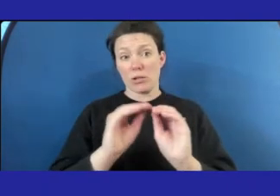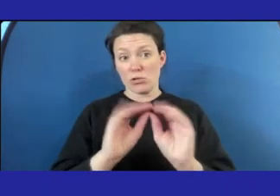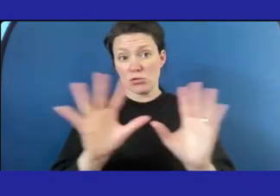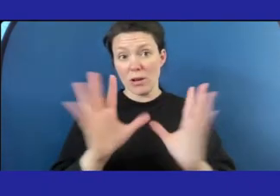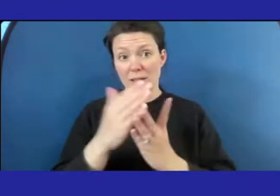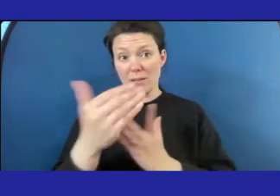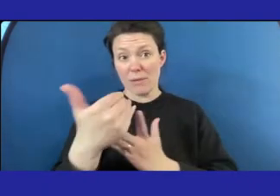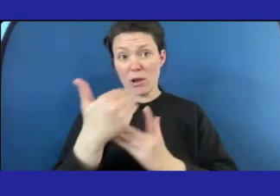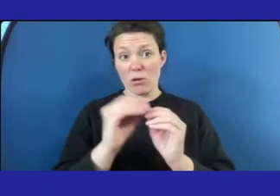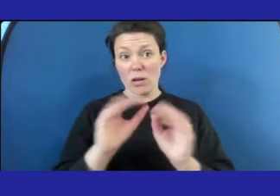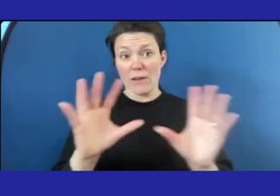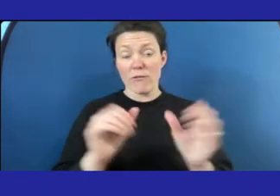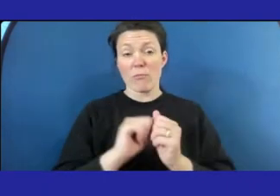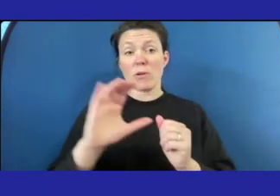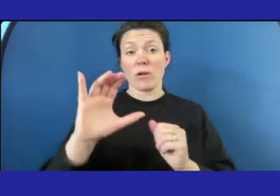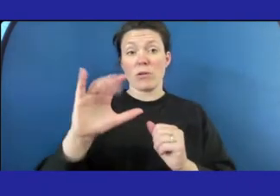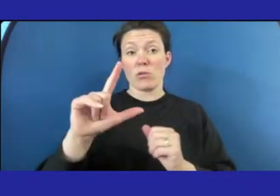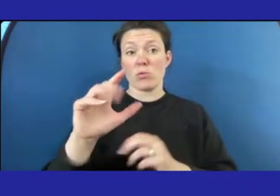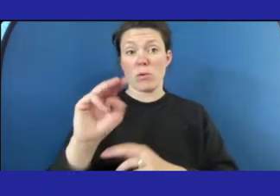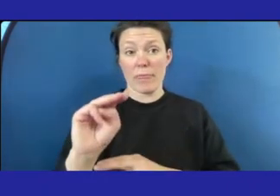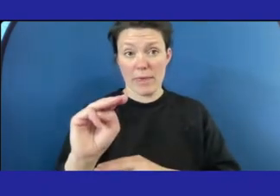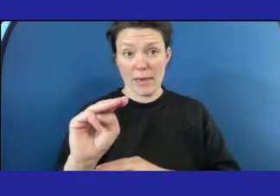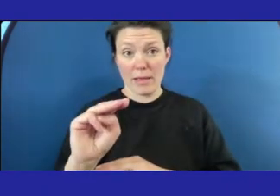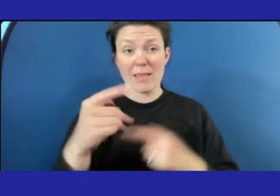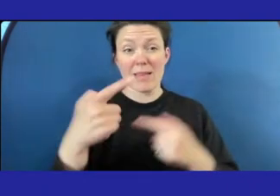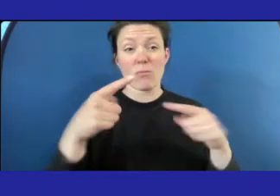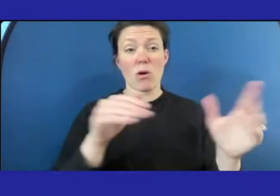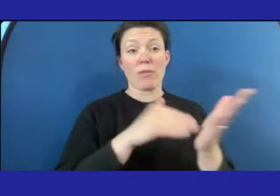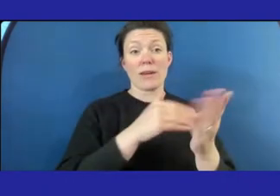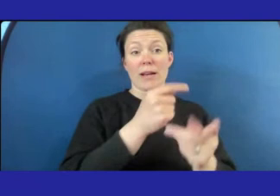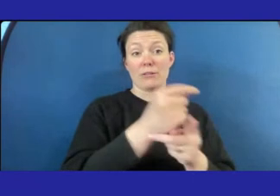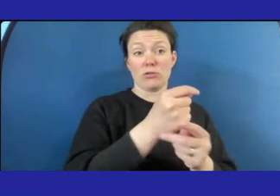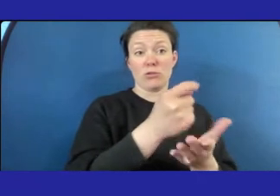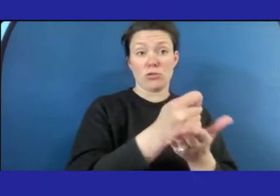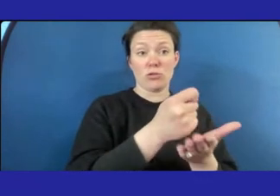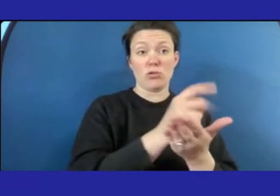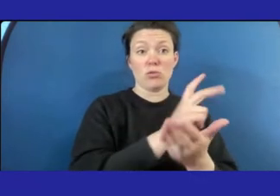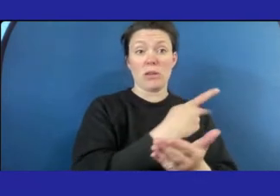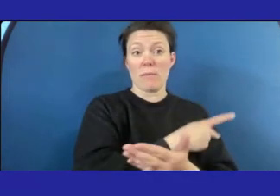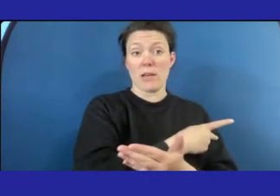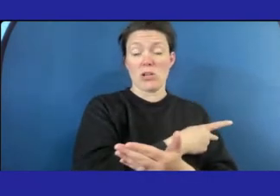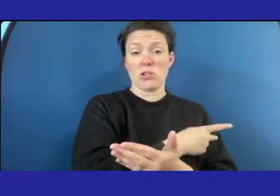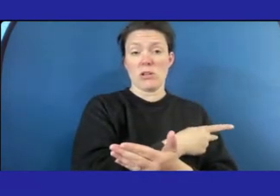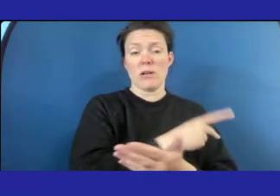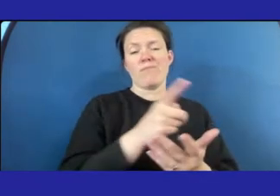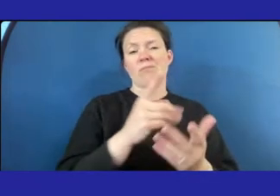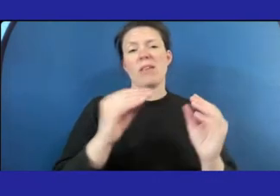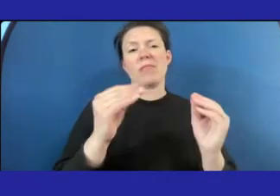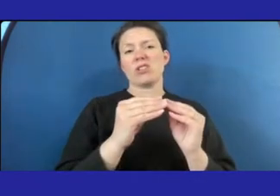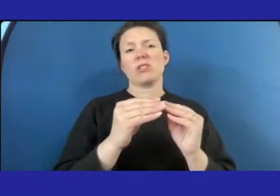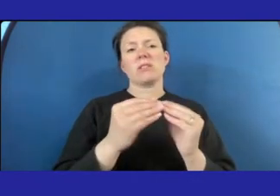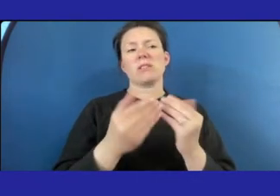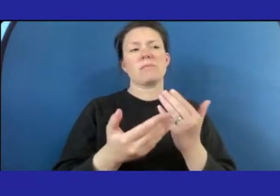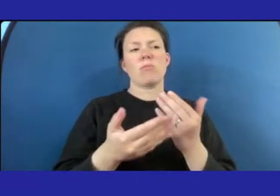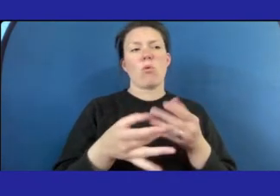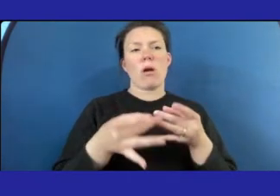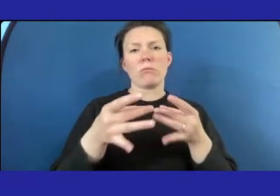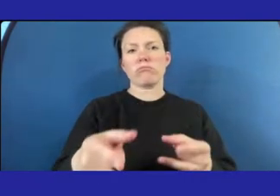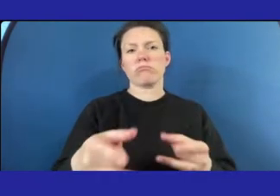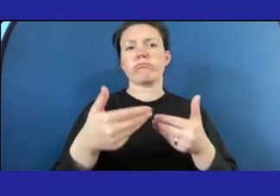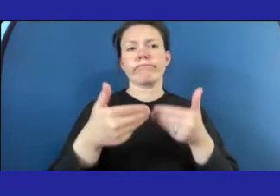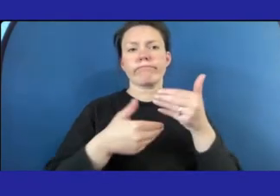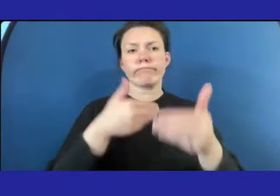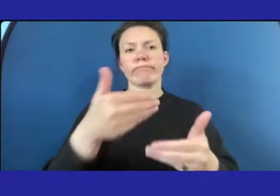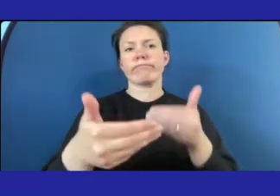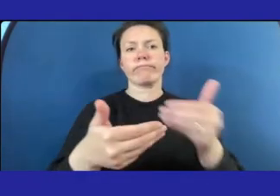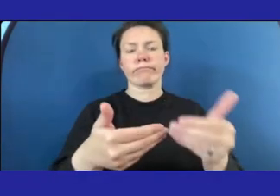on the claims or at the point of care as the doctors are treating the patients, I think it just creates a more solid feedback loop in